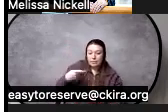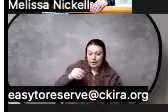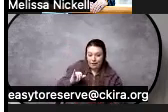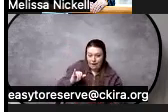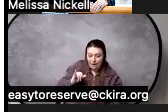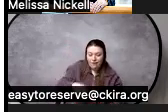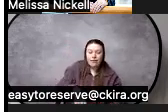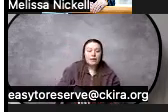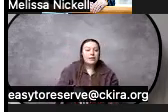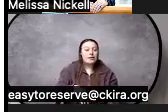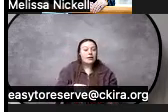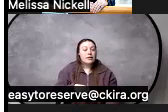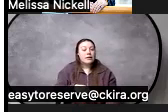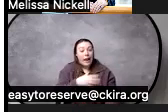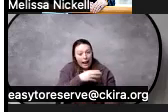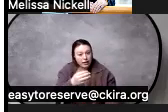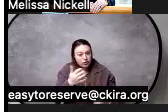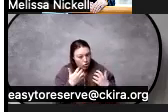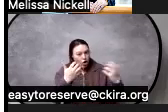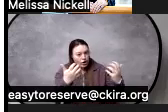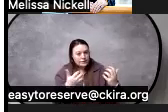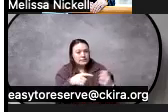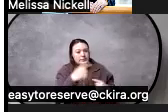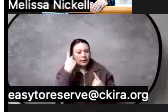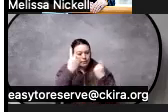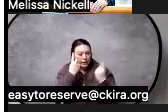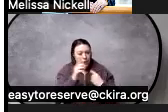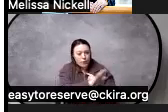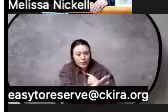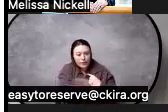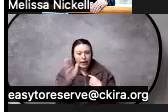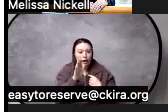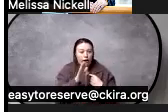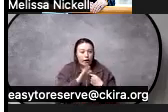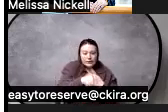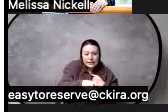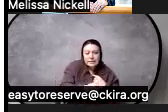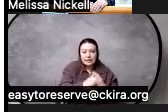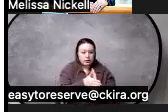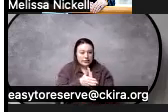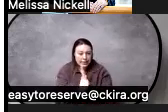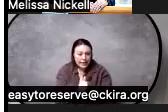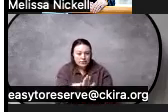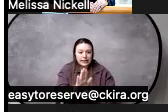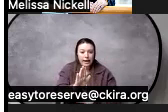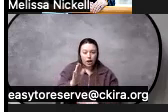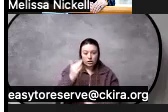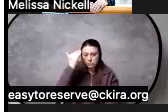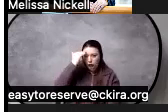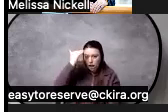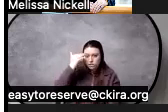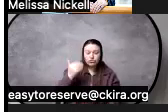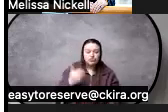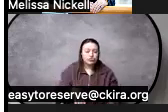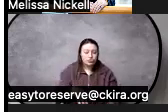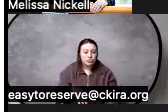you've got to consider their needs, their interests, their knowledge level, etc. Remember that the agenda